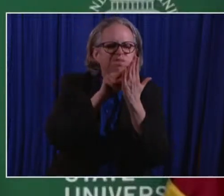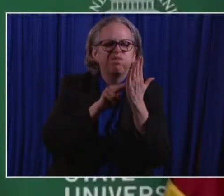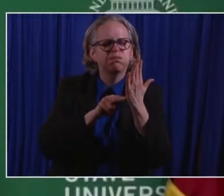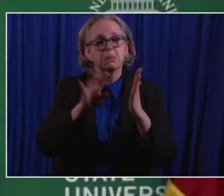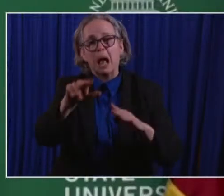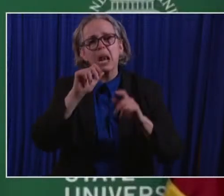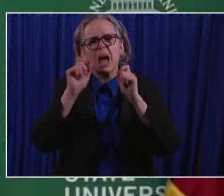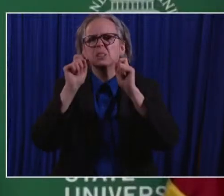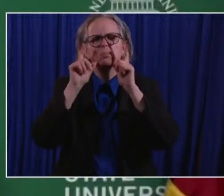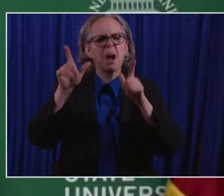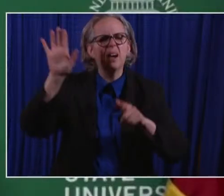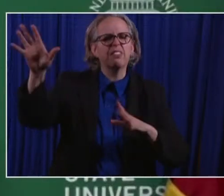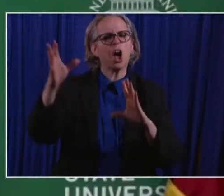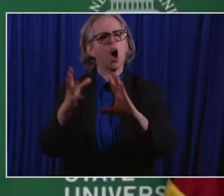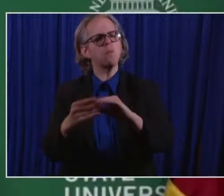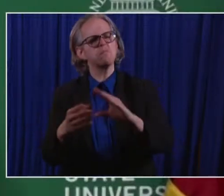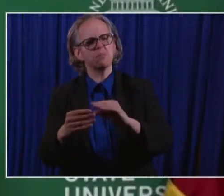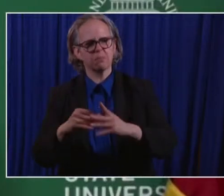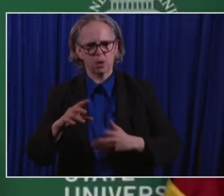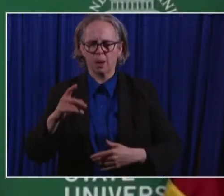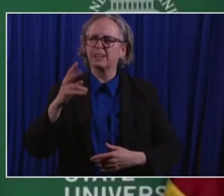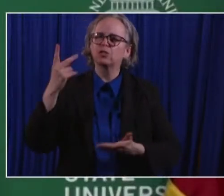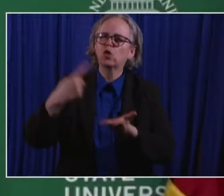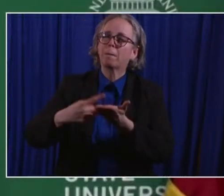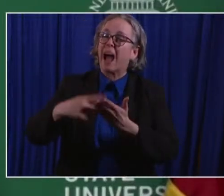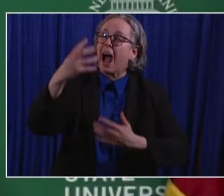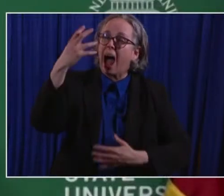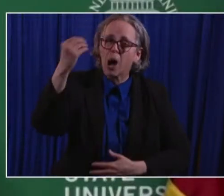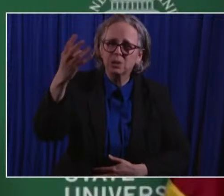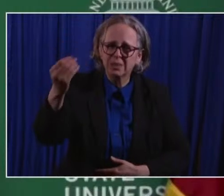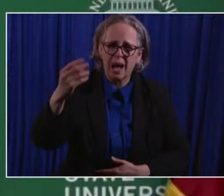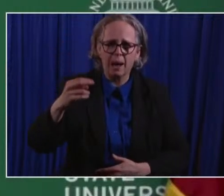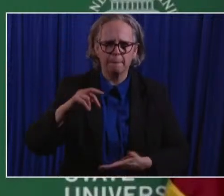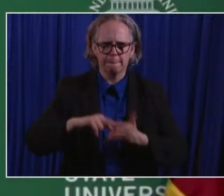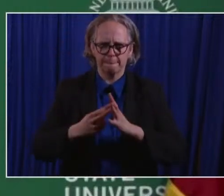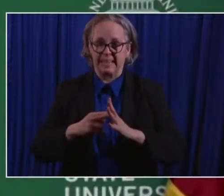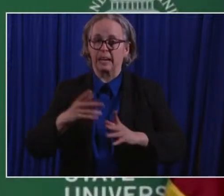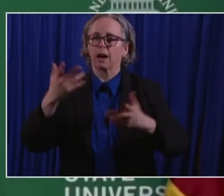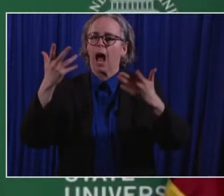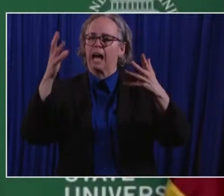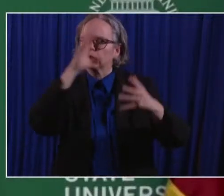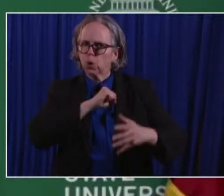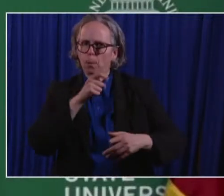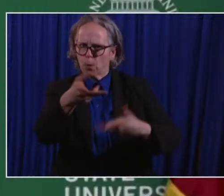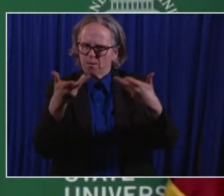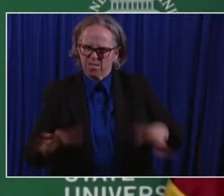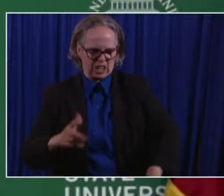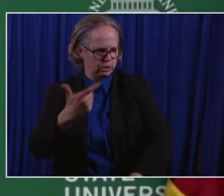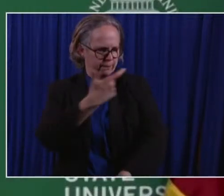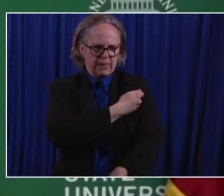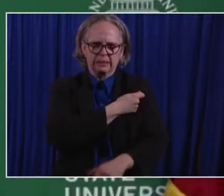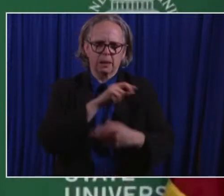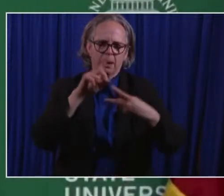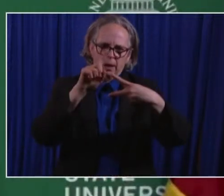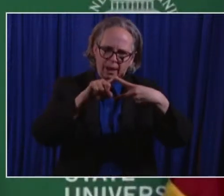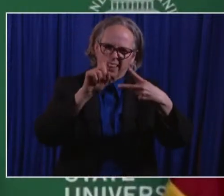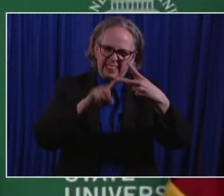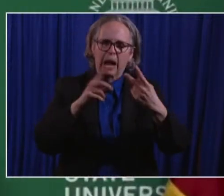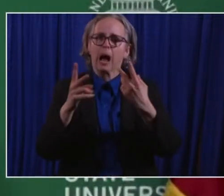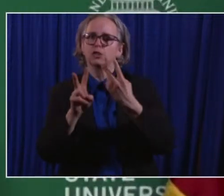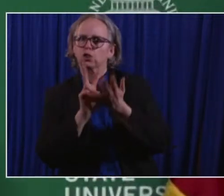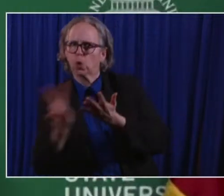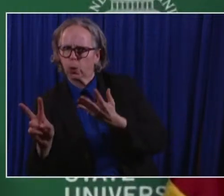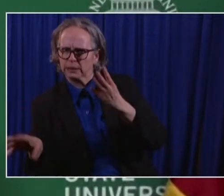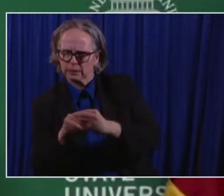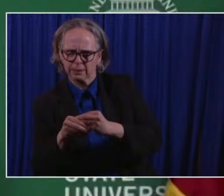much, much safer. We know being vaccinated is much, much safer. So, you know, what they put out today, at least